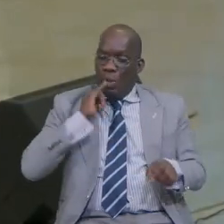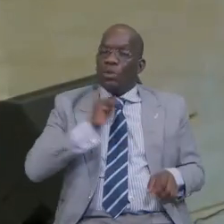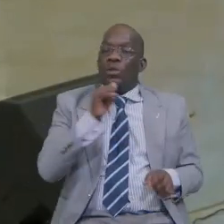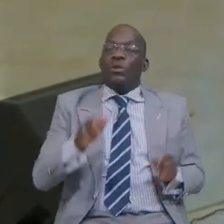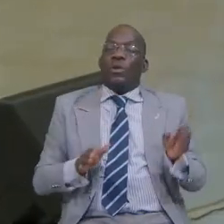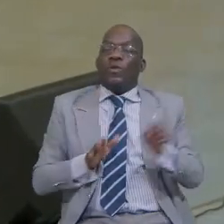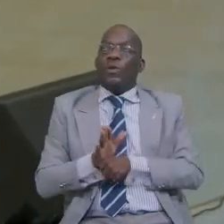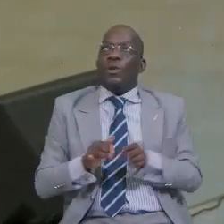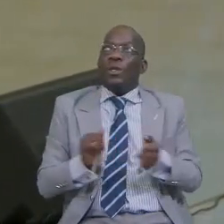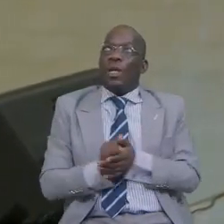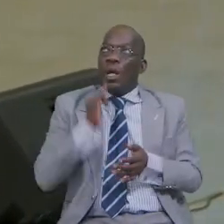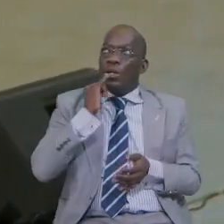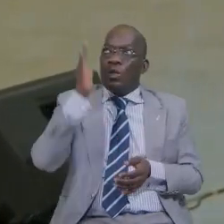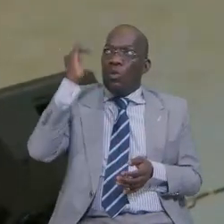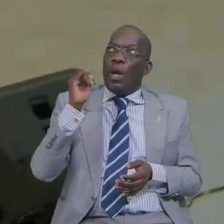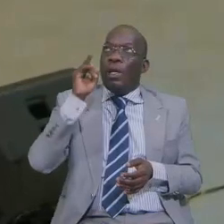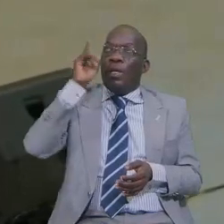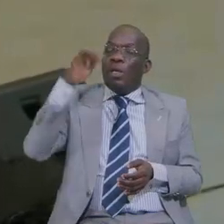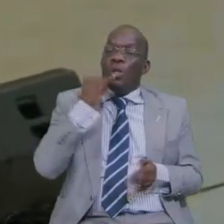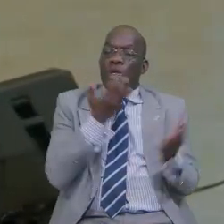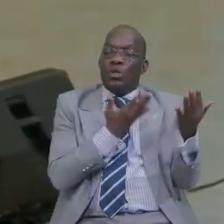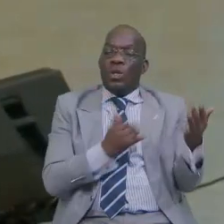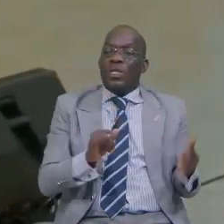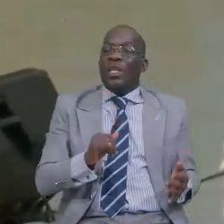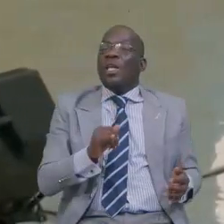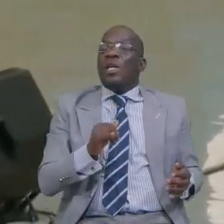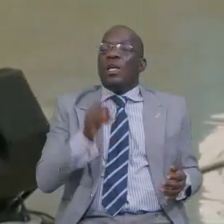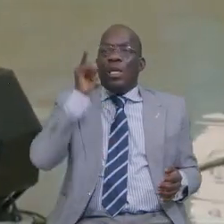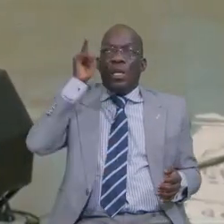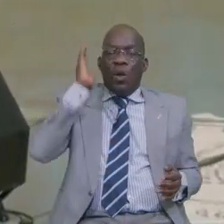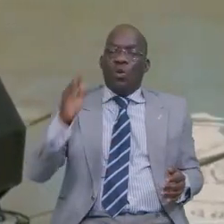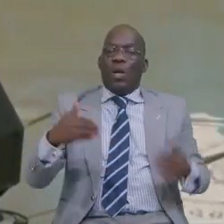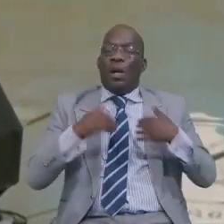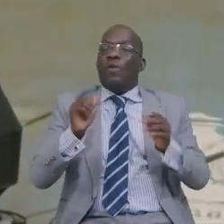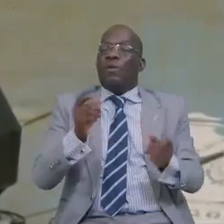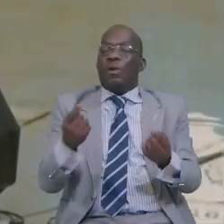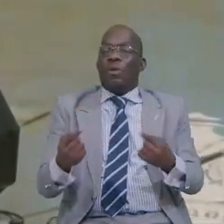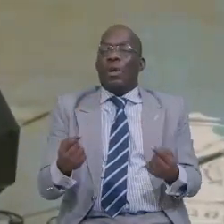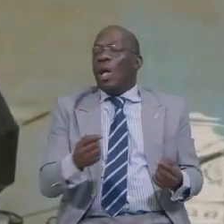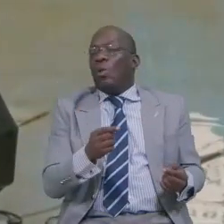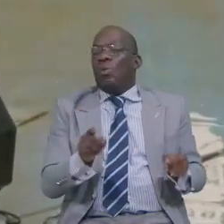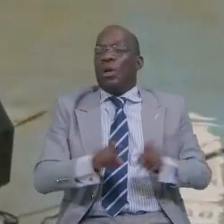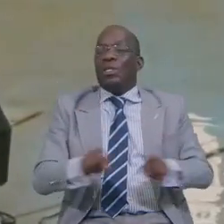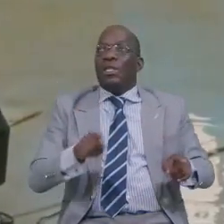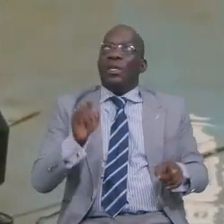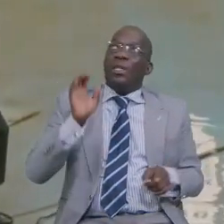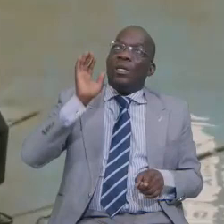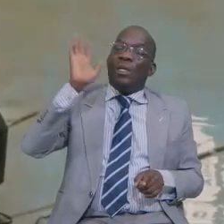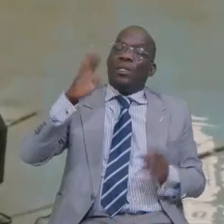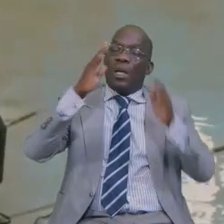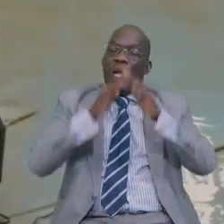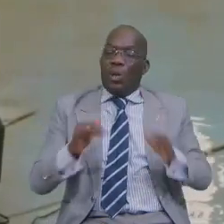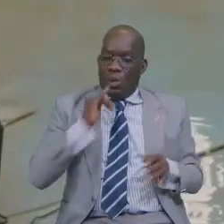waiting. He should have come. He said, I'm coming again. And then he looks now from heaven, and my house is